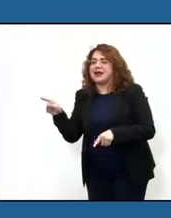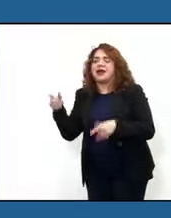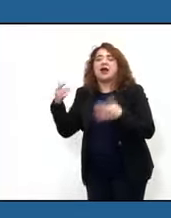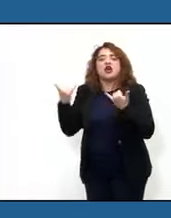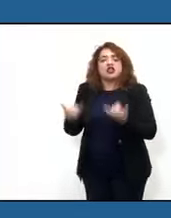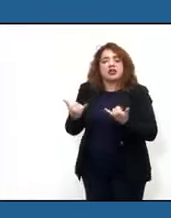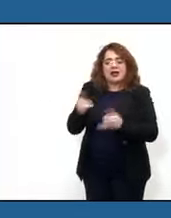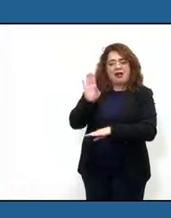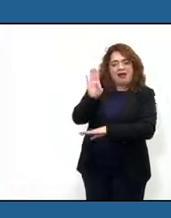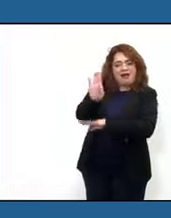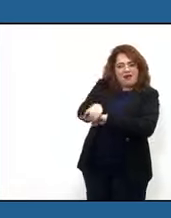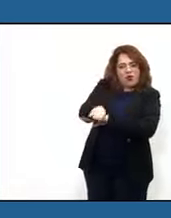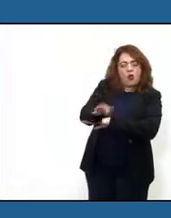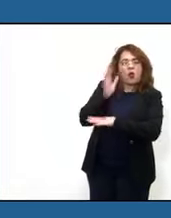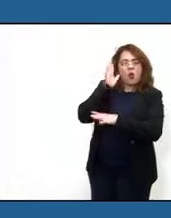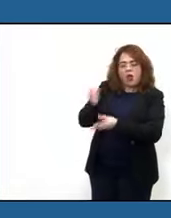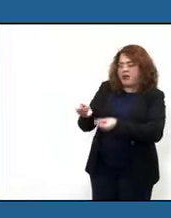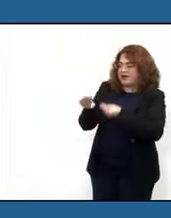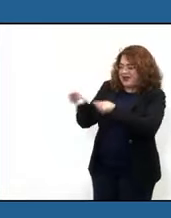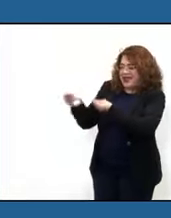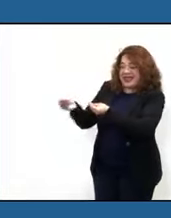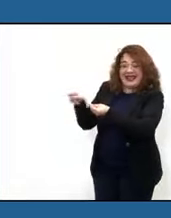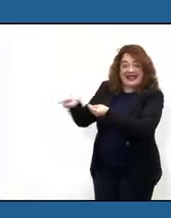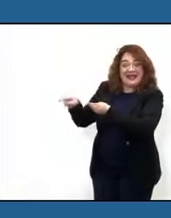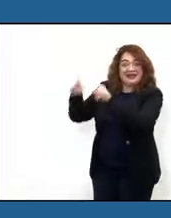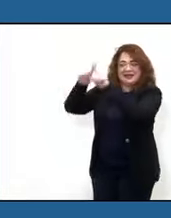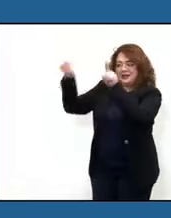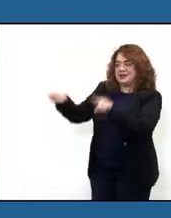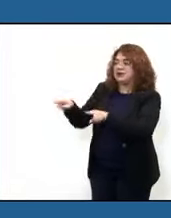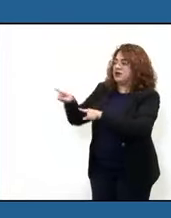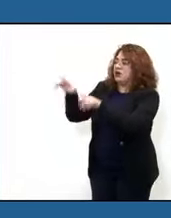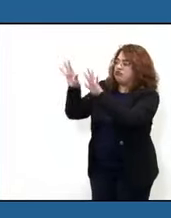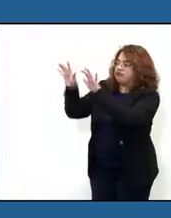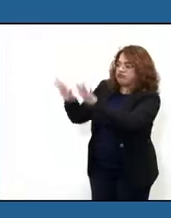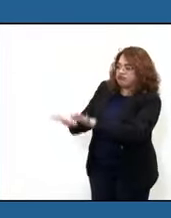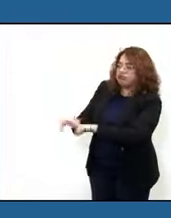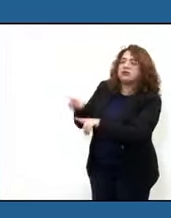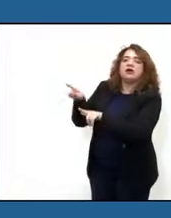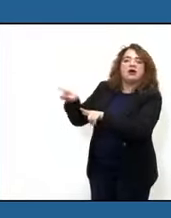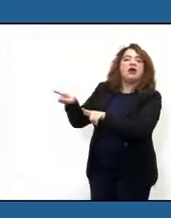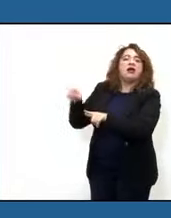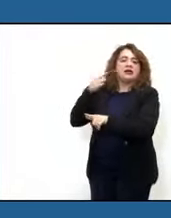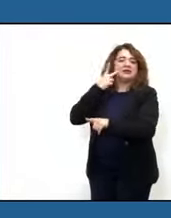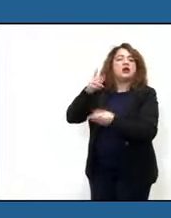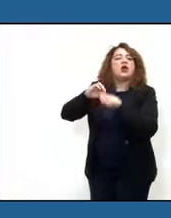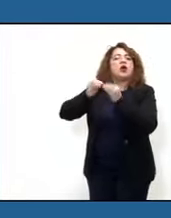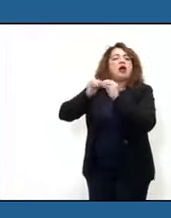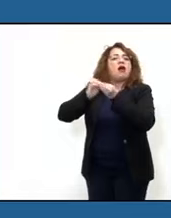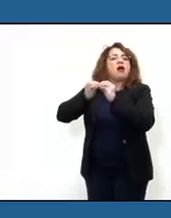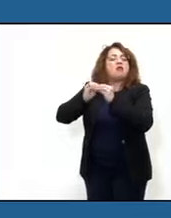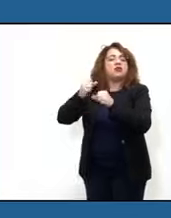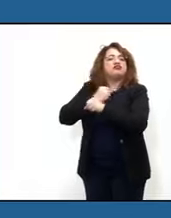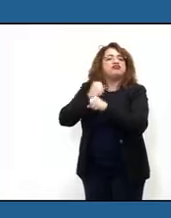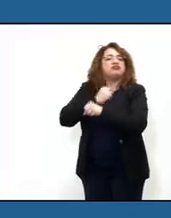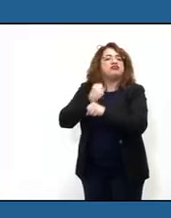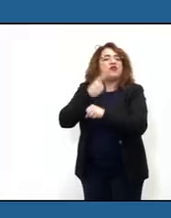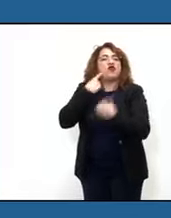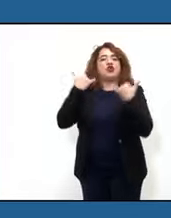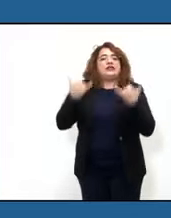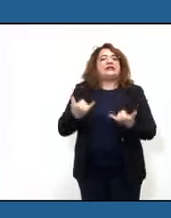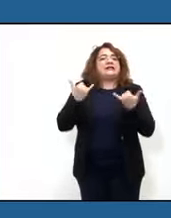to the state system being down, but it will be updated soon to include updated vaccine information.